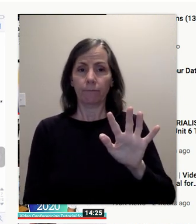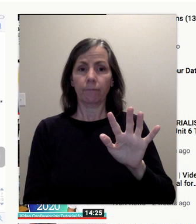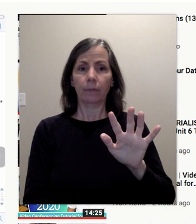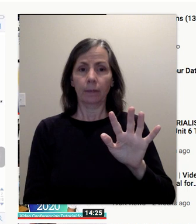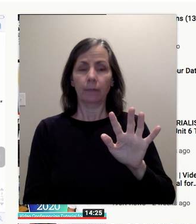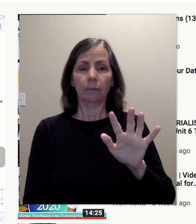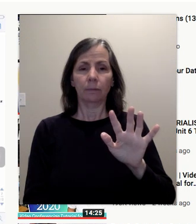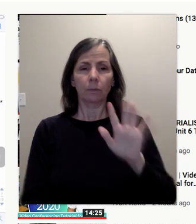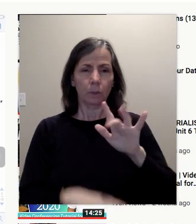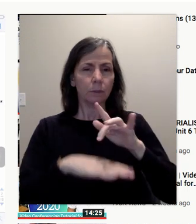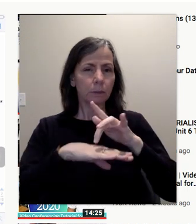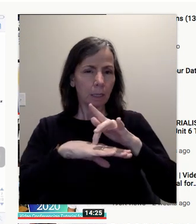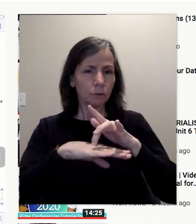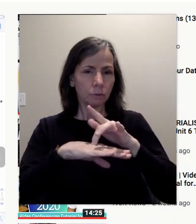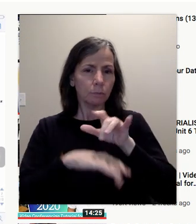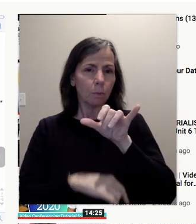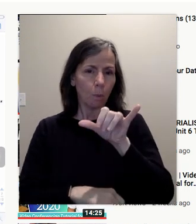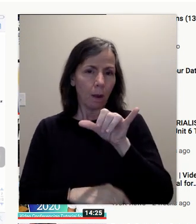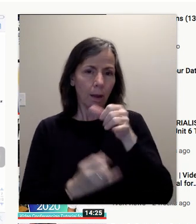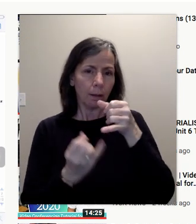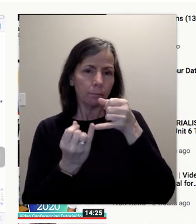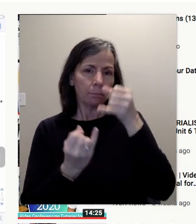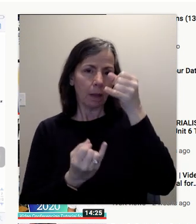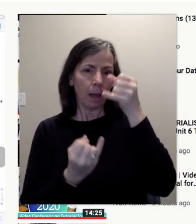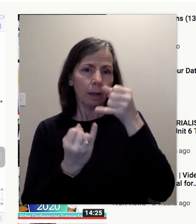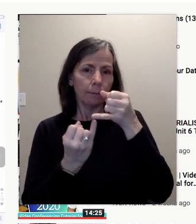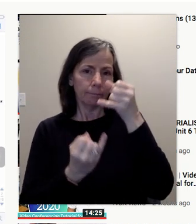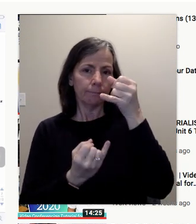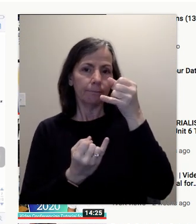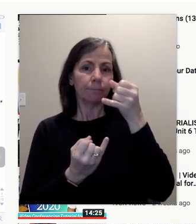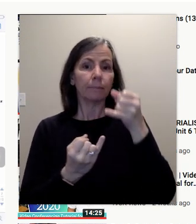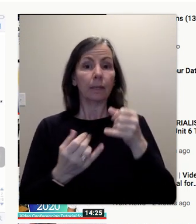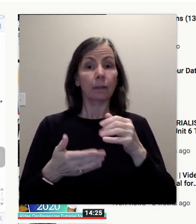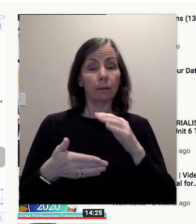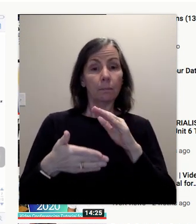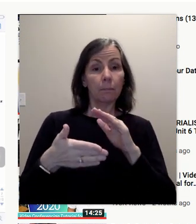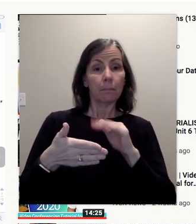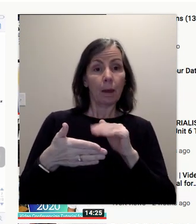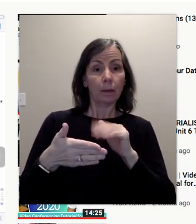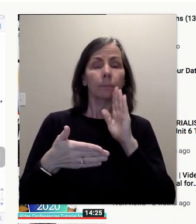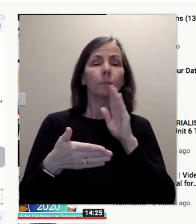So on the bottom right, I'm going to write 0, 5.